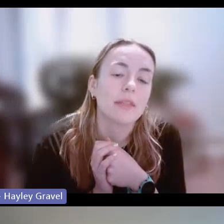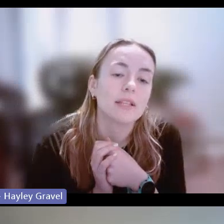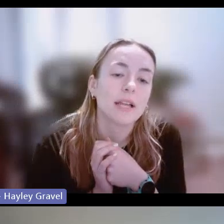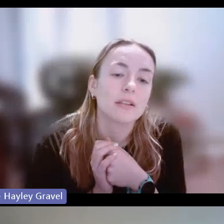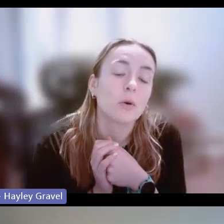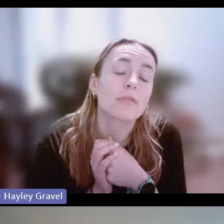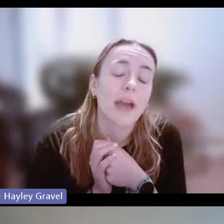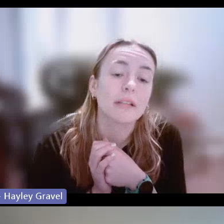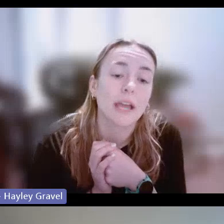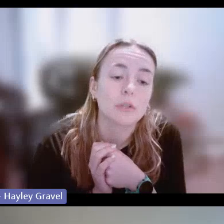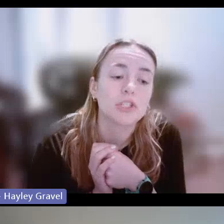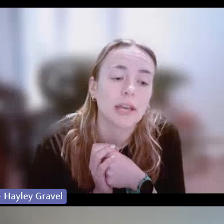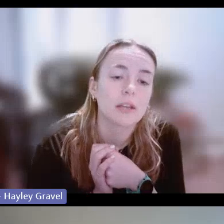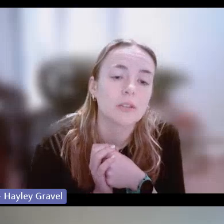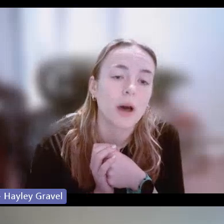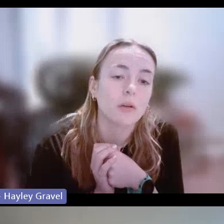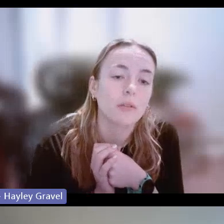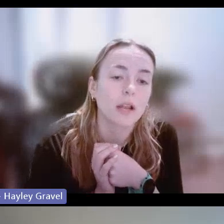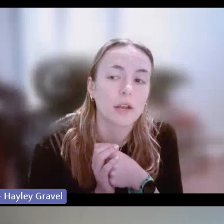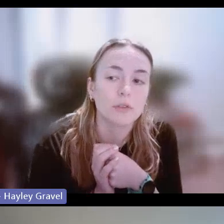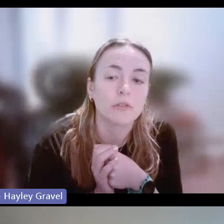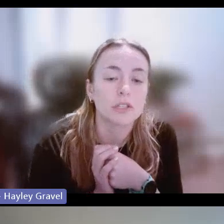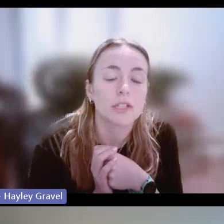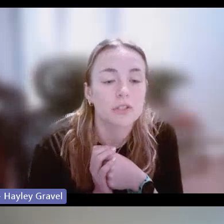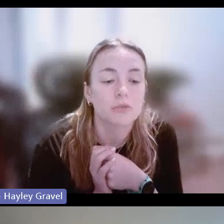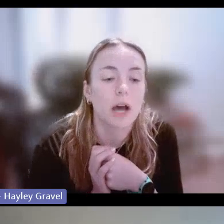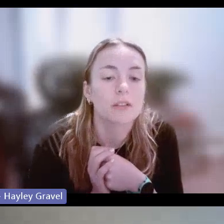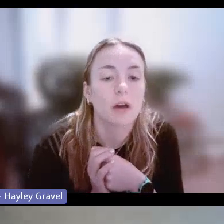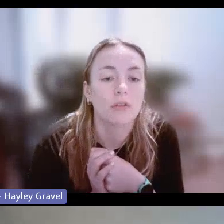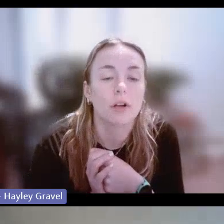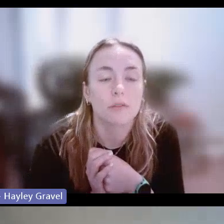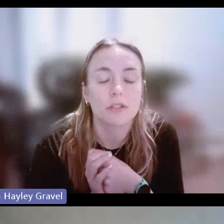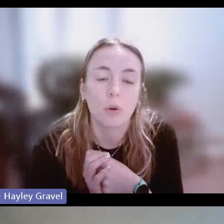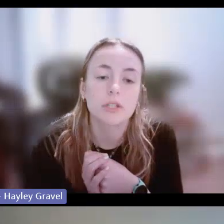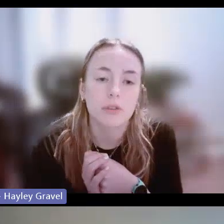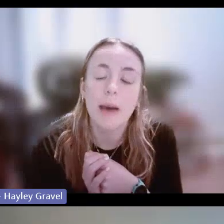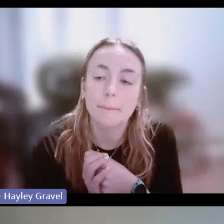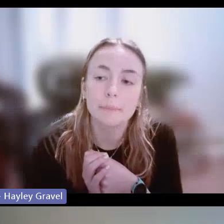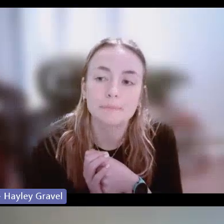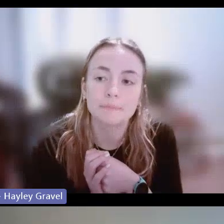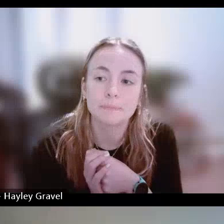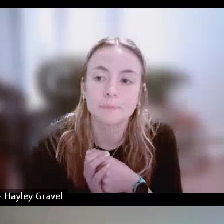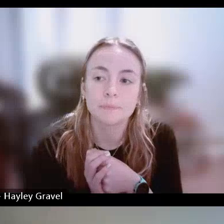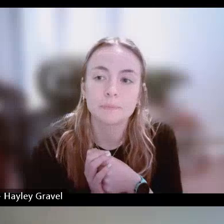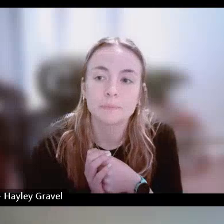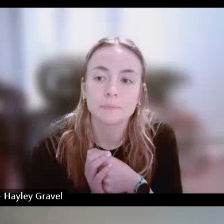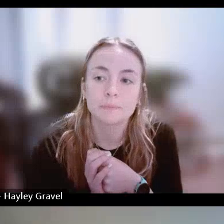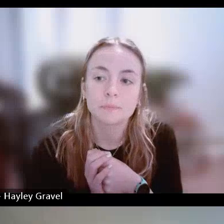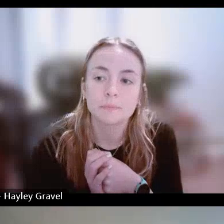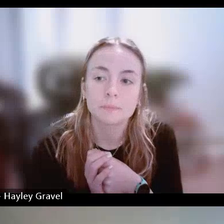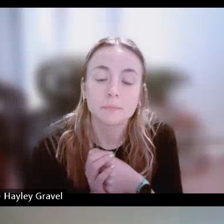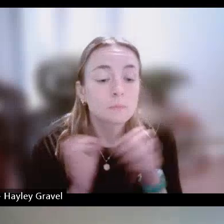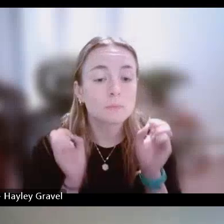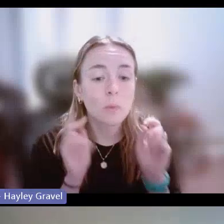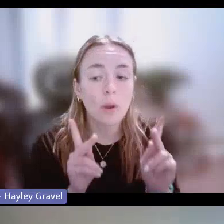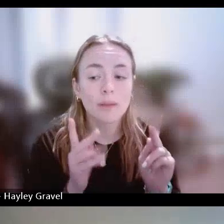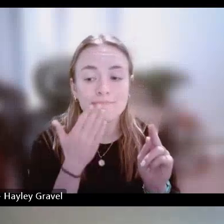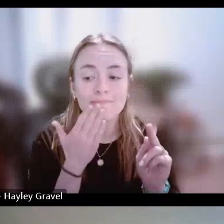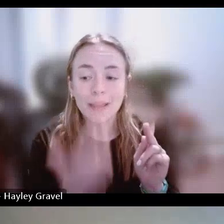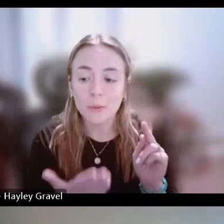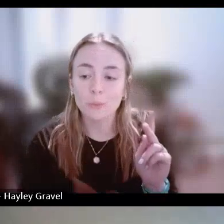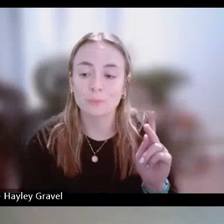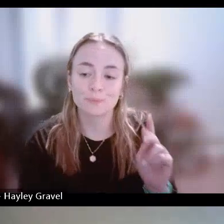issues, and they tend, or if they have a language delay as well, that a lot of universities do not offer enough supports for that. Okay, thank you for that.